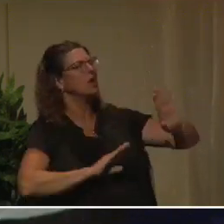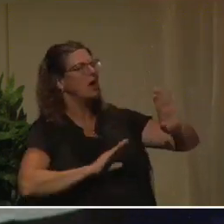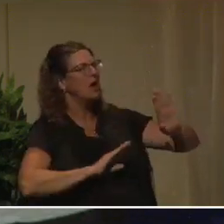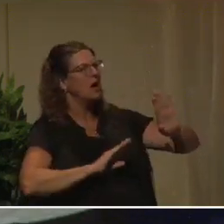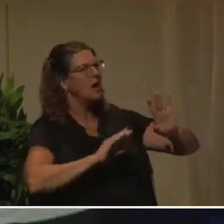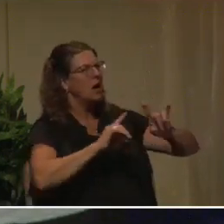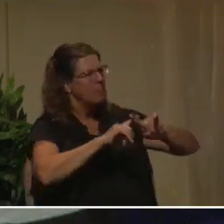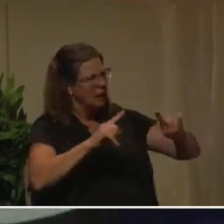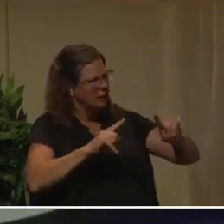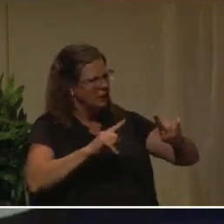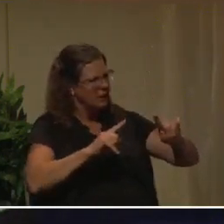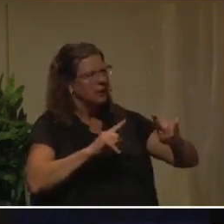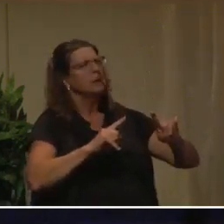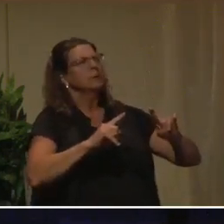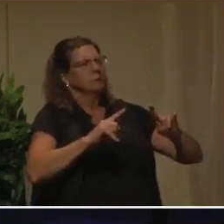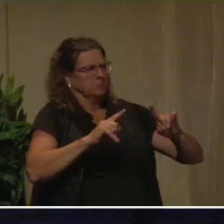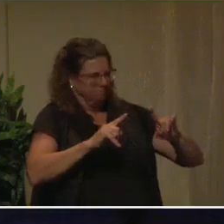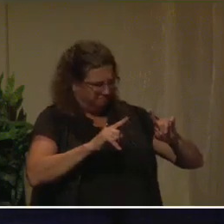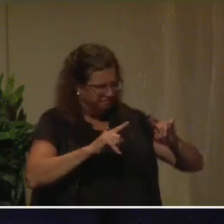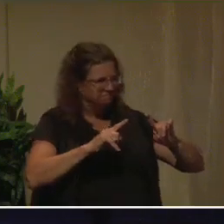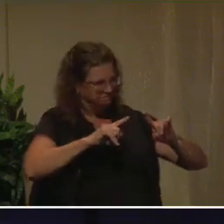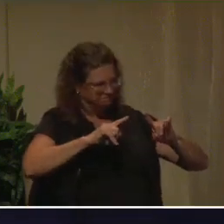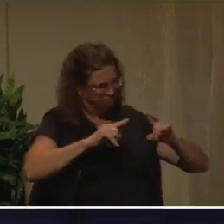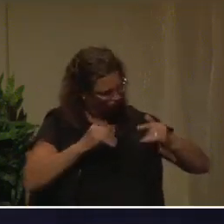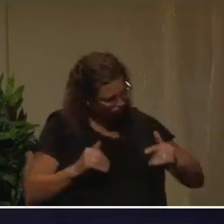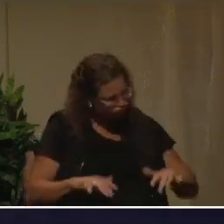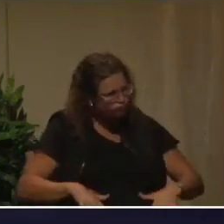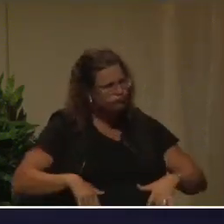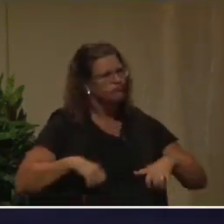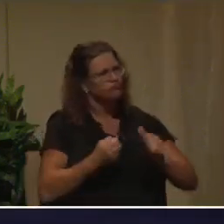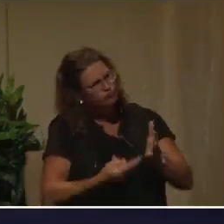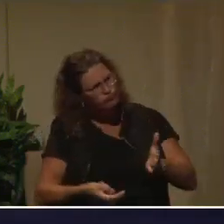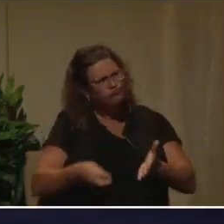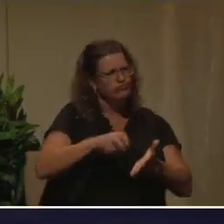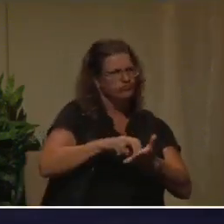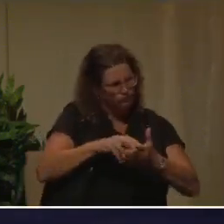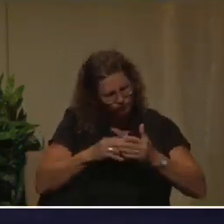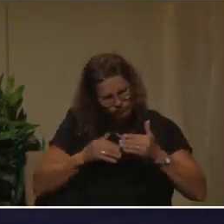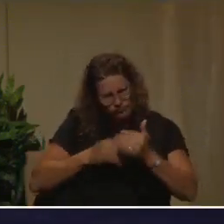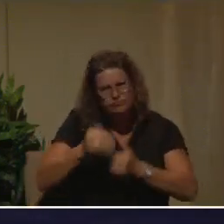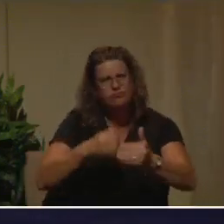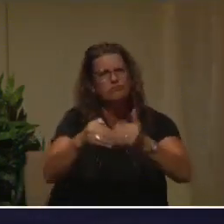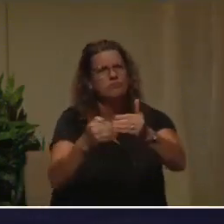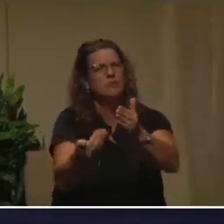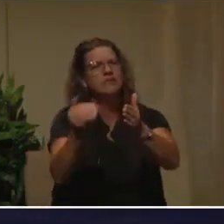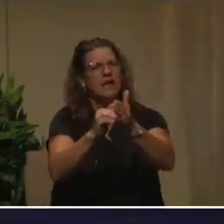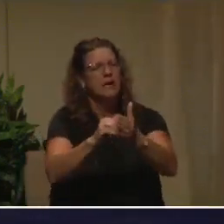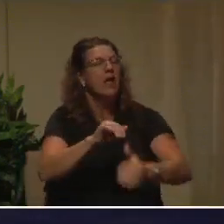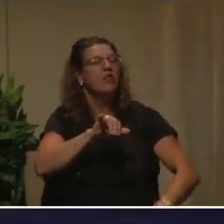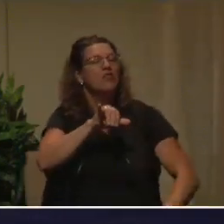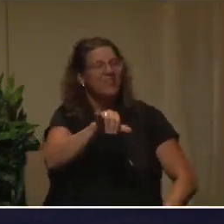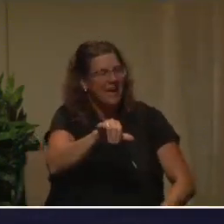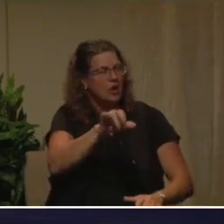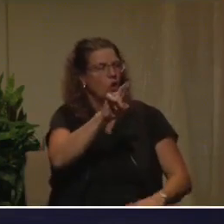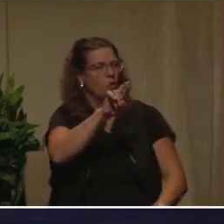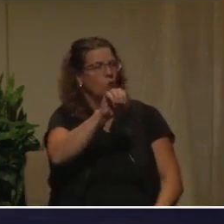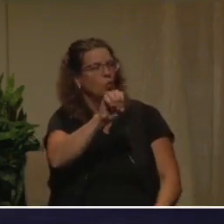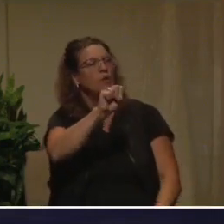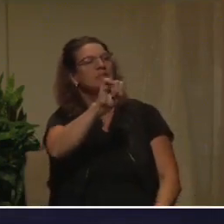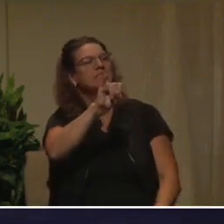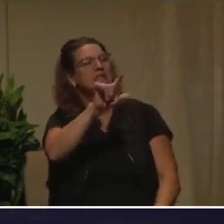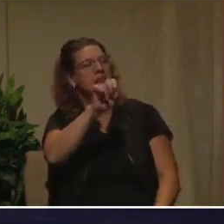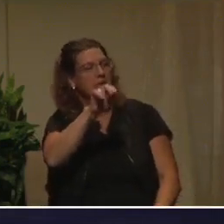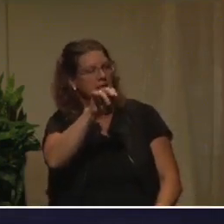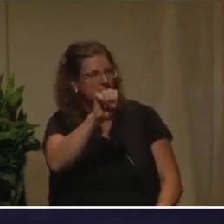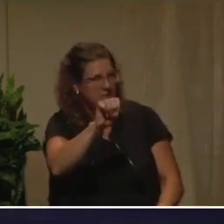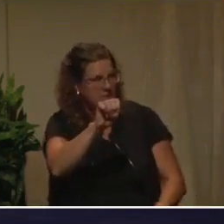keep going and be hopeful about life. And I can hardly think of a quality that is